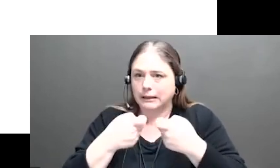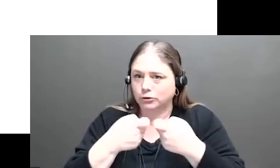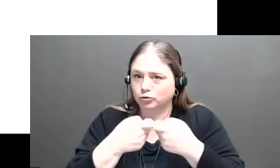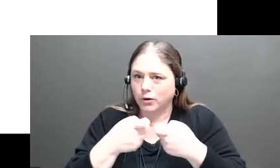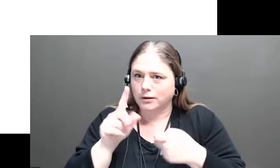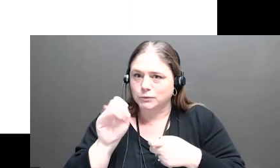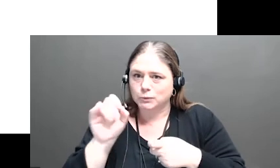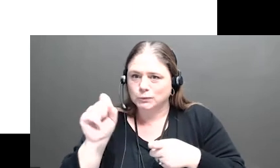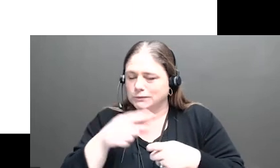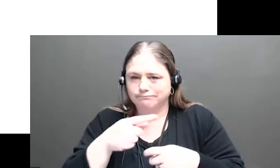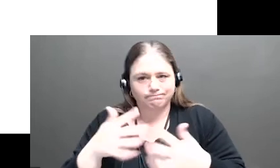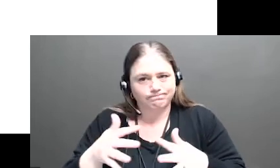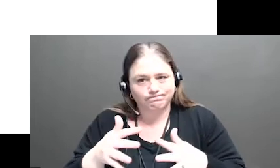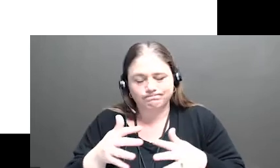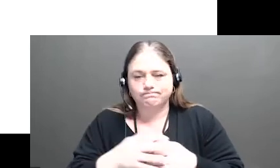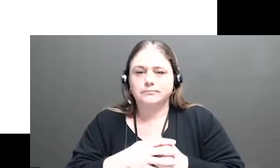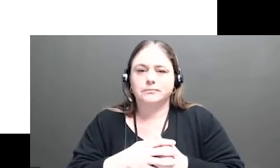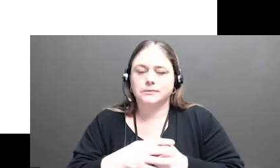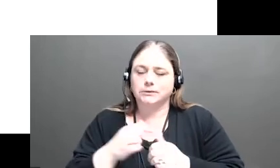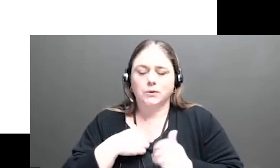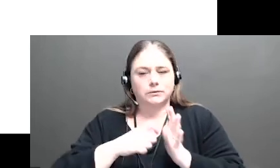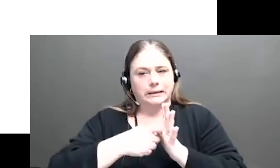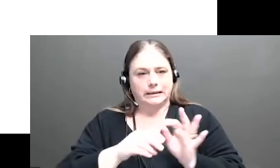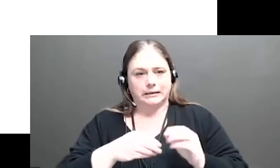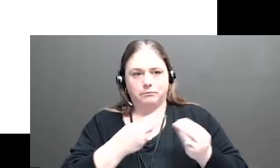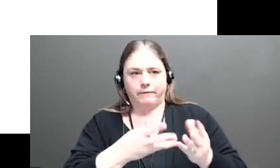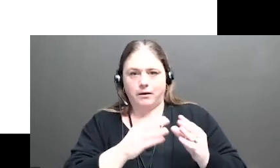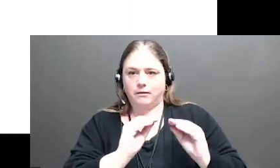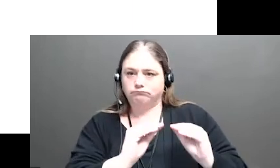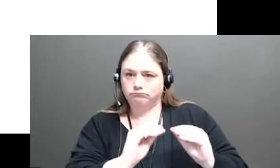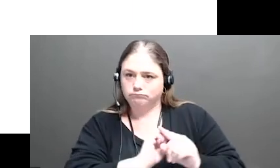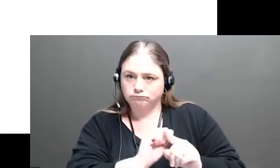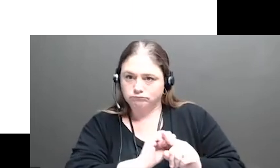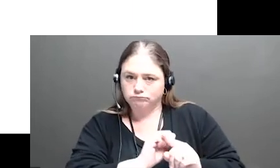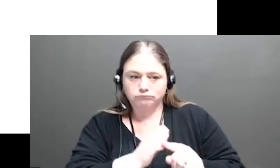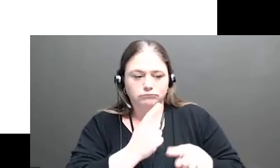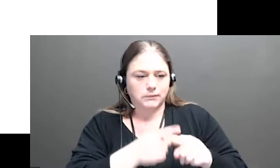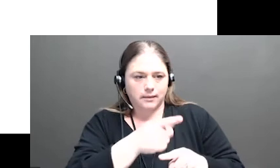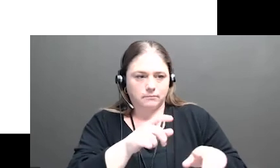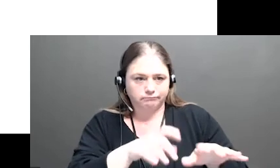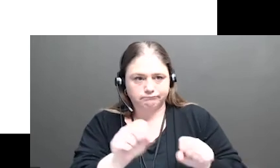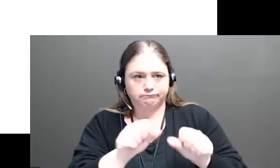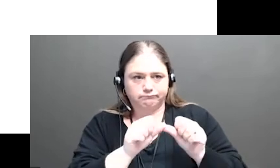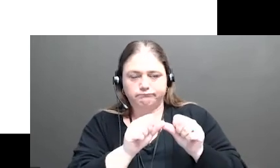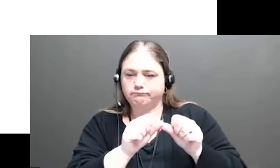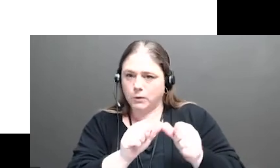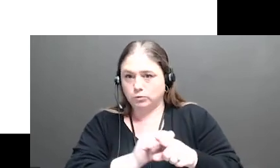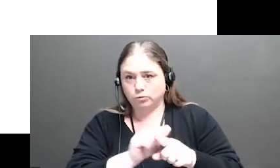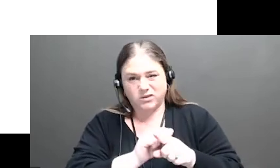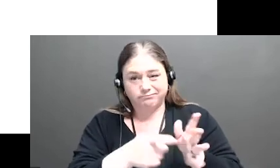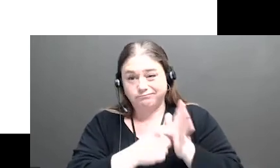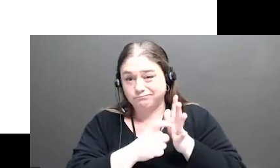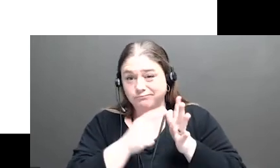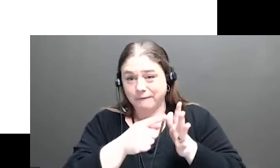perspective, training is key, and of course ongoing learning is critical to the work. And we find that training